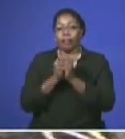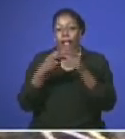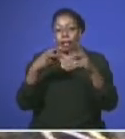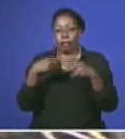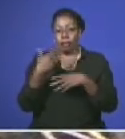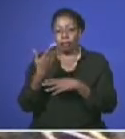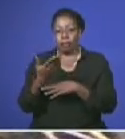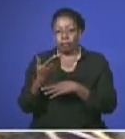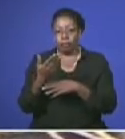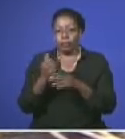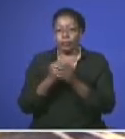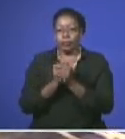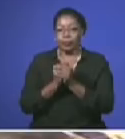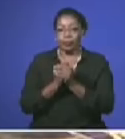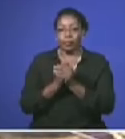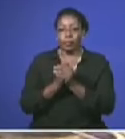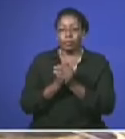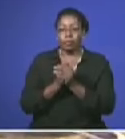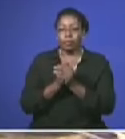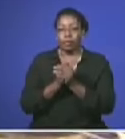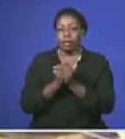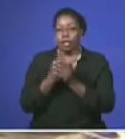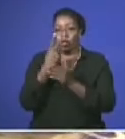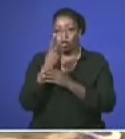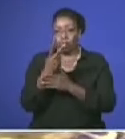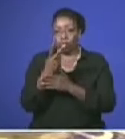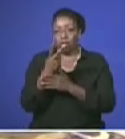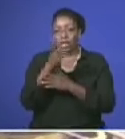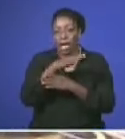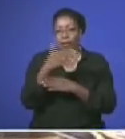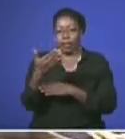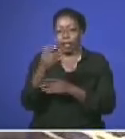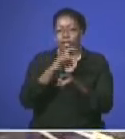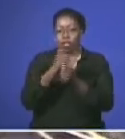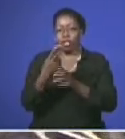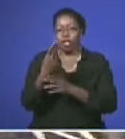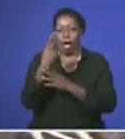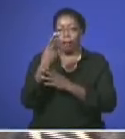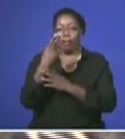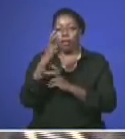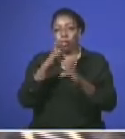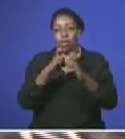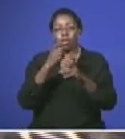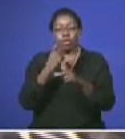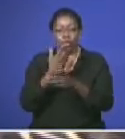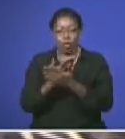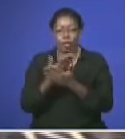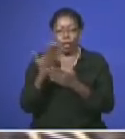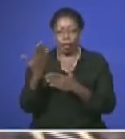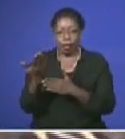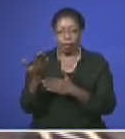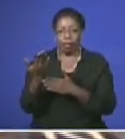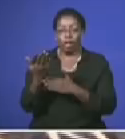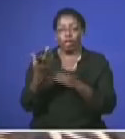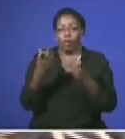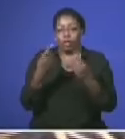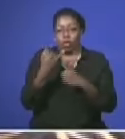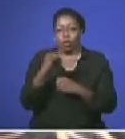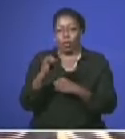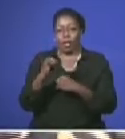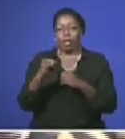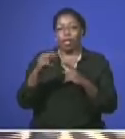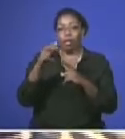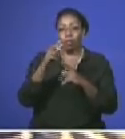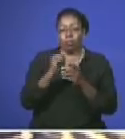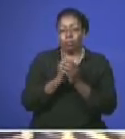our Tachi Wazas, Ani Wazas, critiquing every little thing, but not changing much because the competition is right there. So we've just been doing just